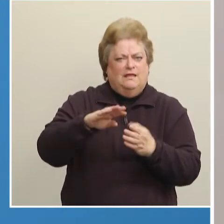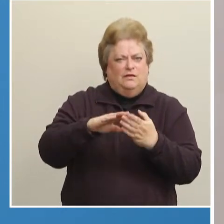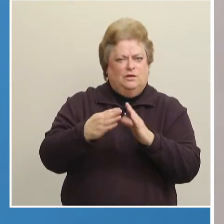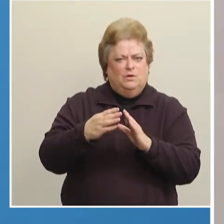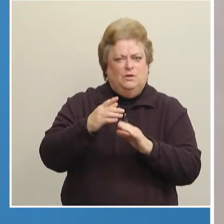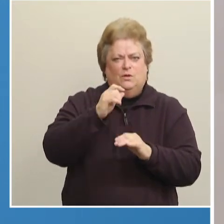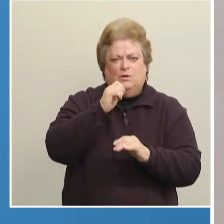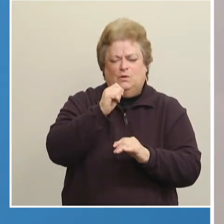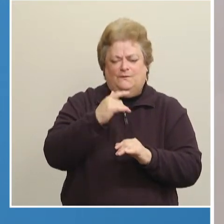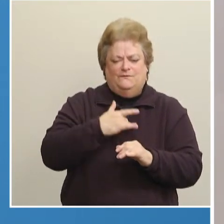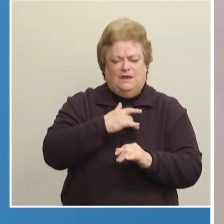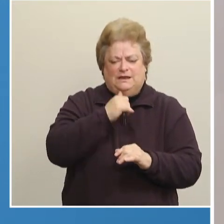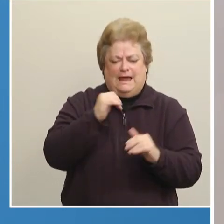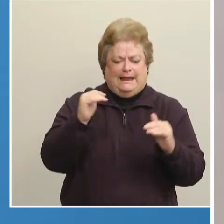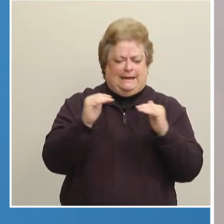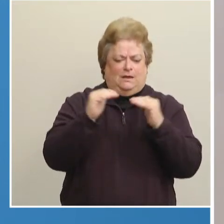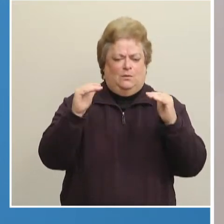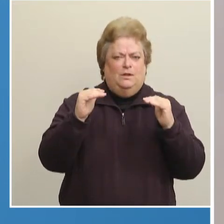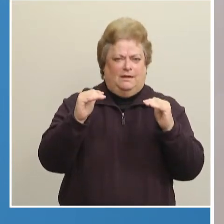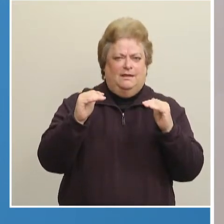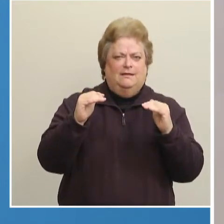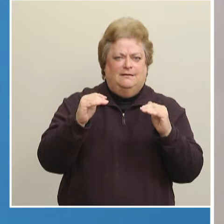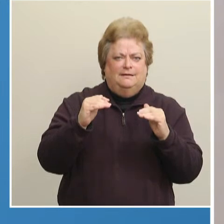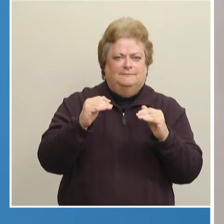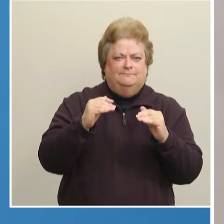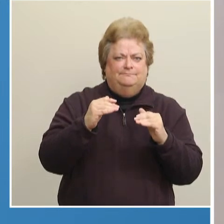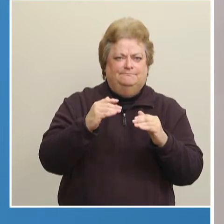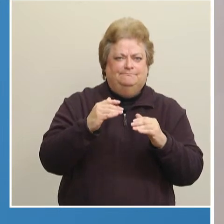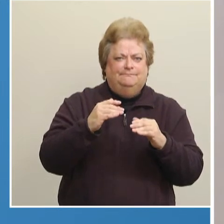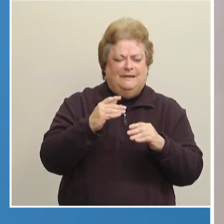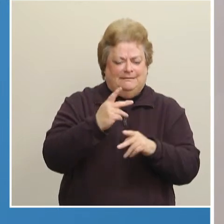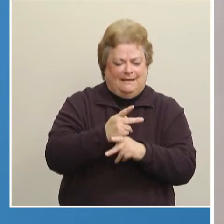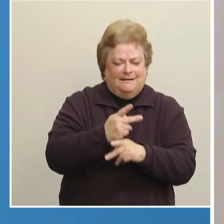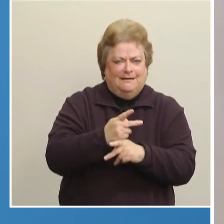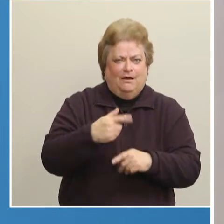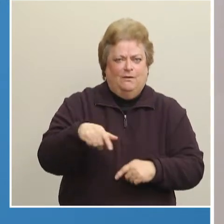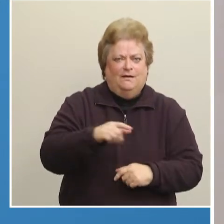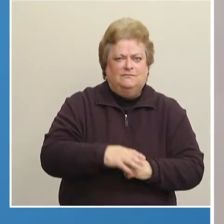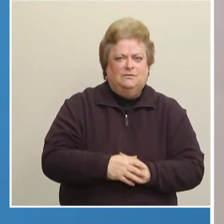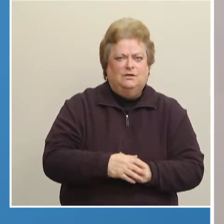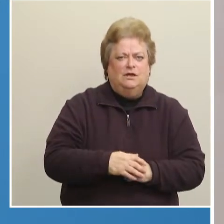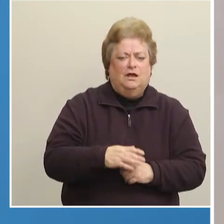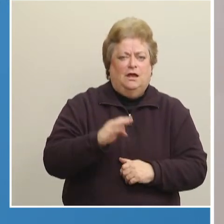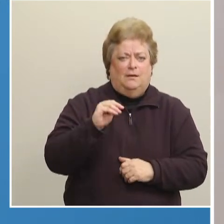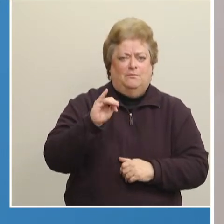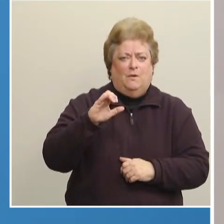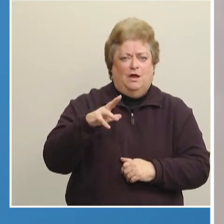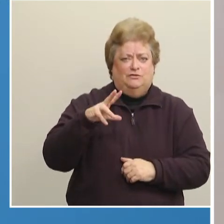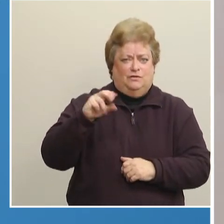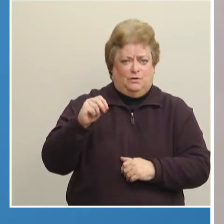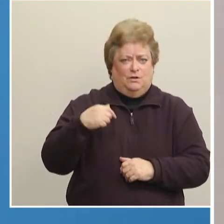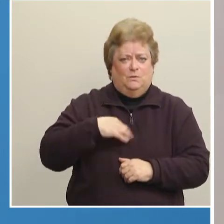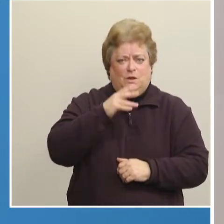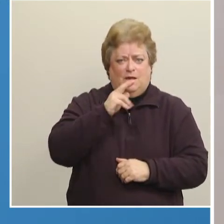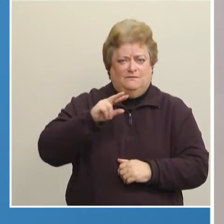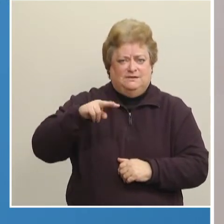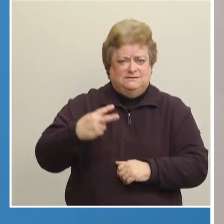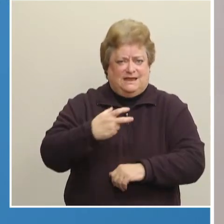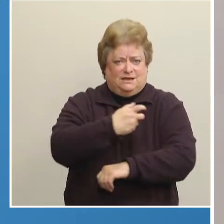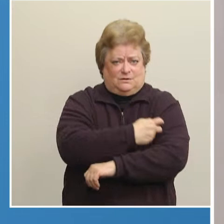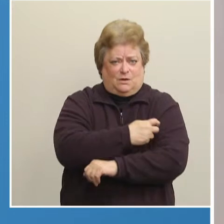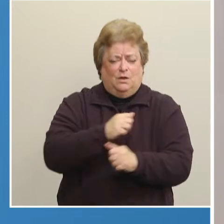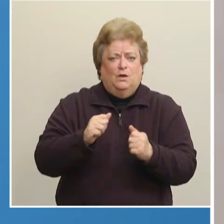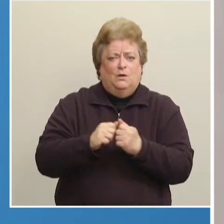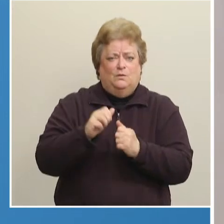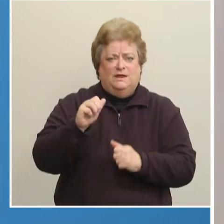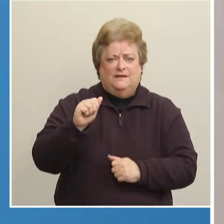been disproportionately affected by COVID-19. On March 30th, we will hold a second dose clinic in